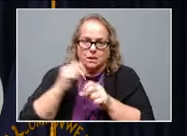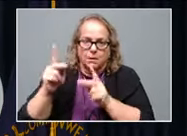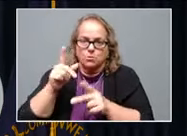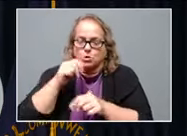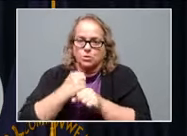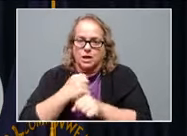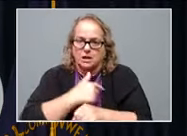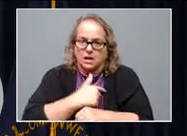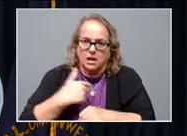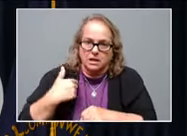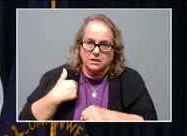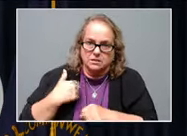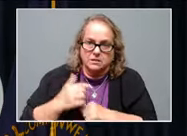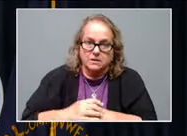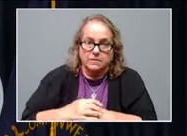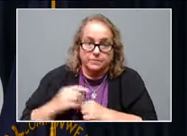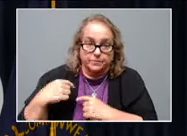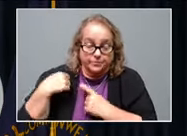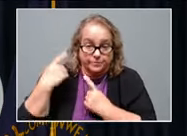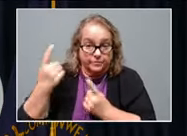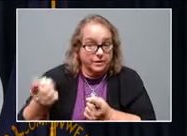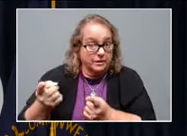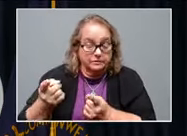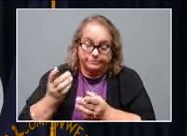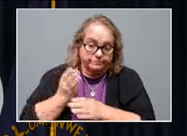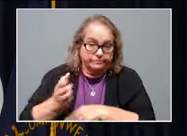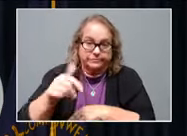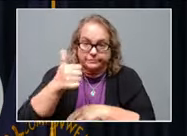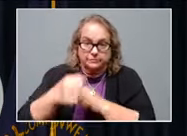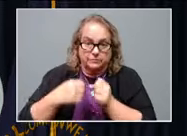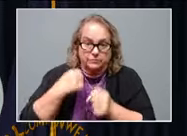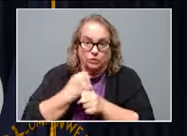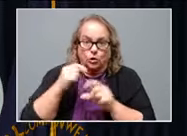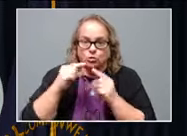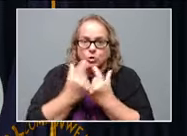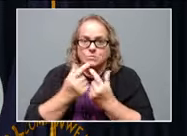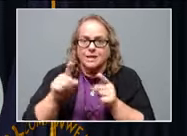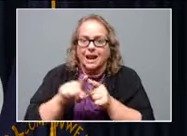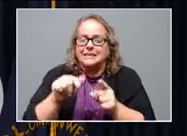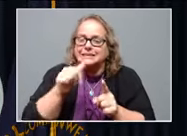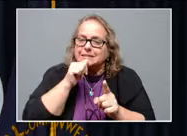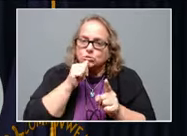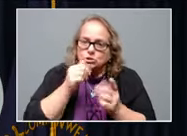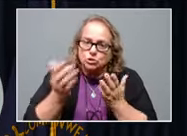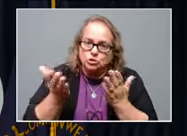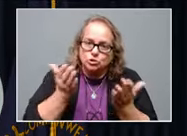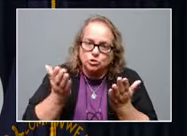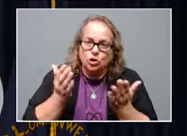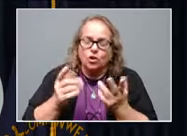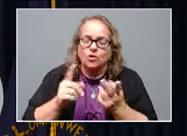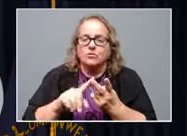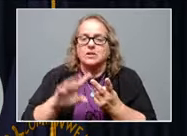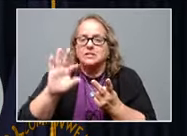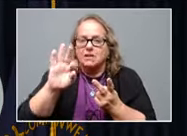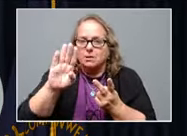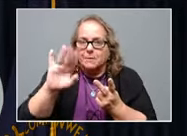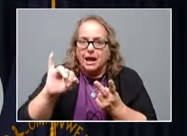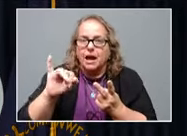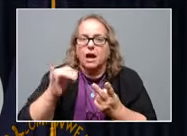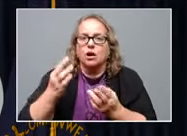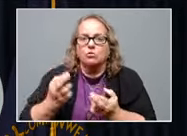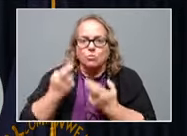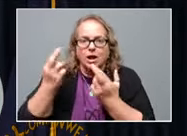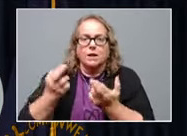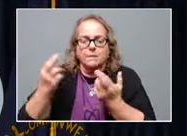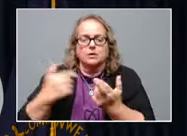For over a decade, groups like the Secret Service and the FBI have been recommending that we make